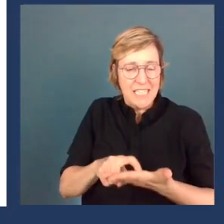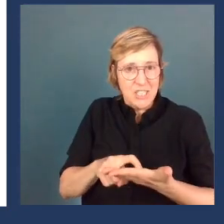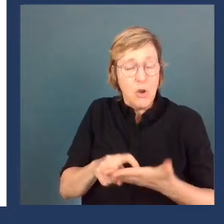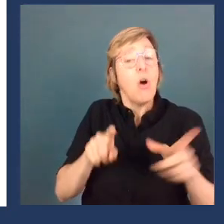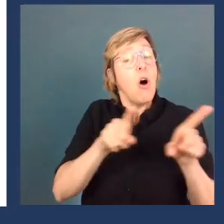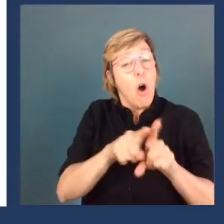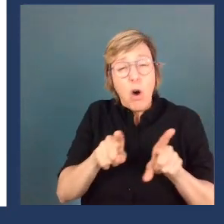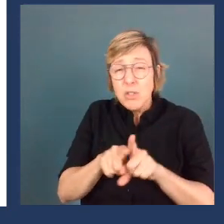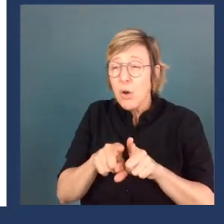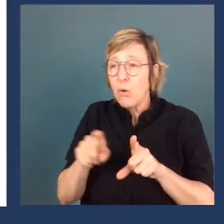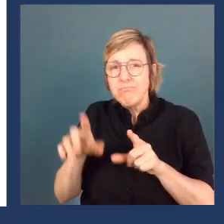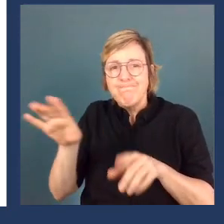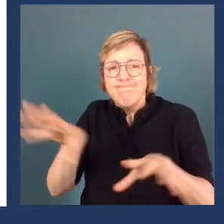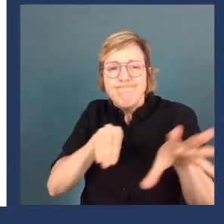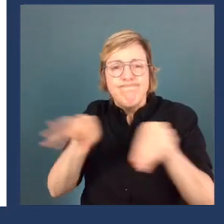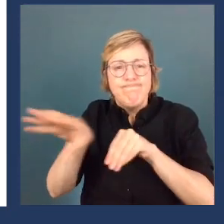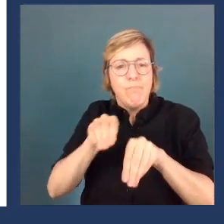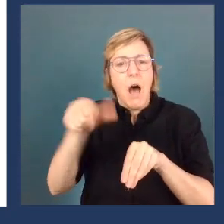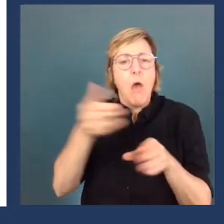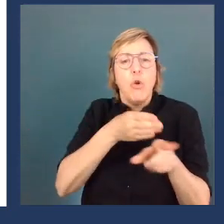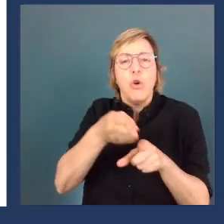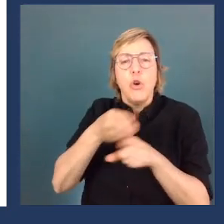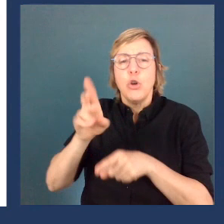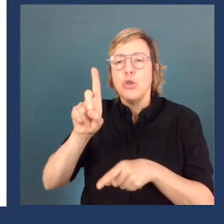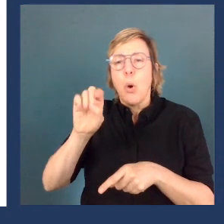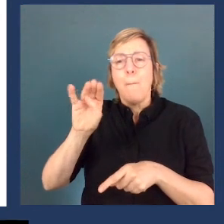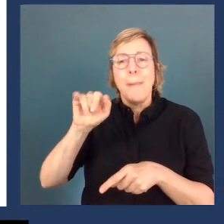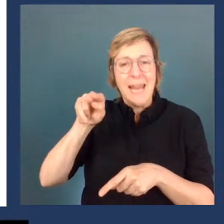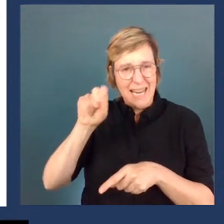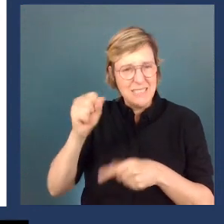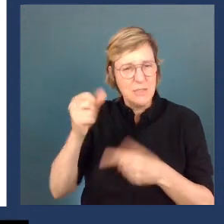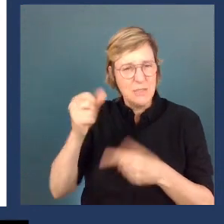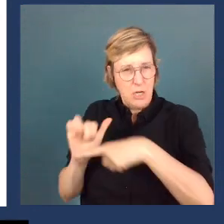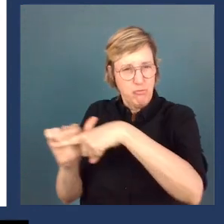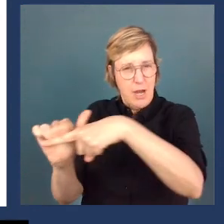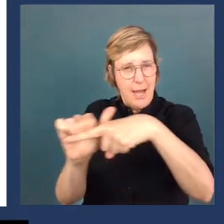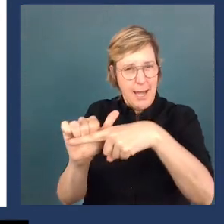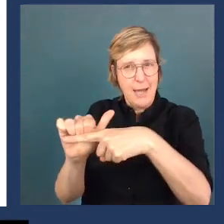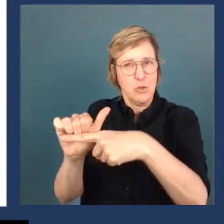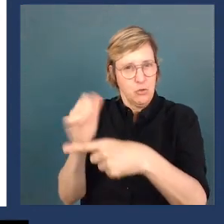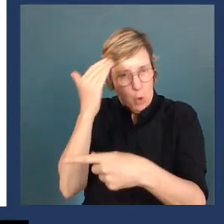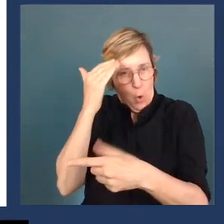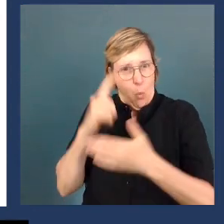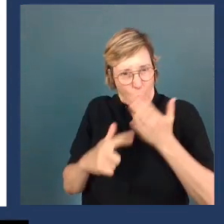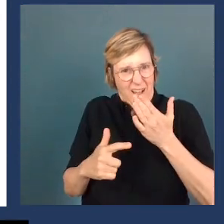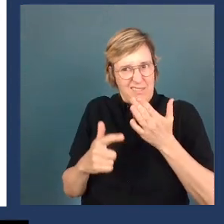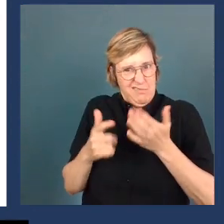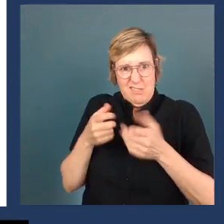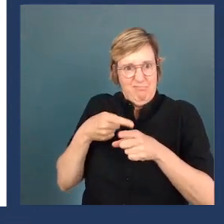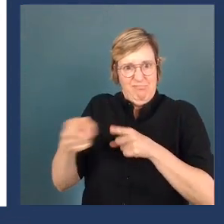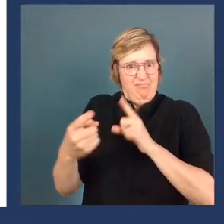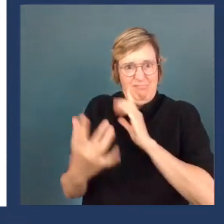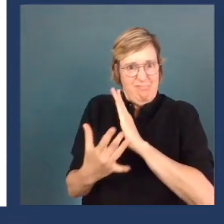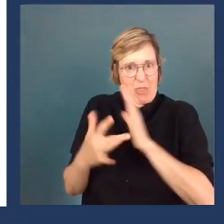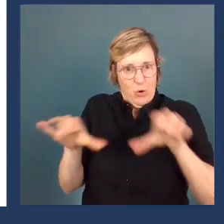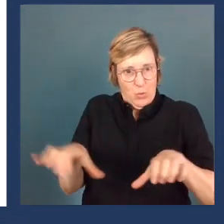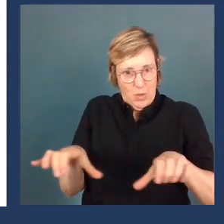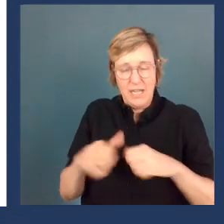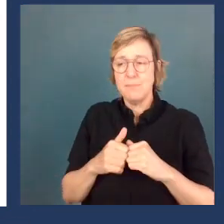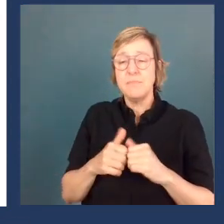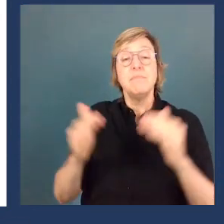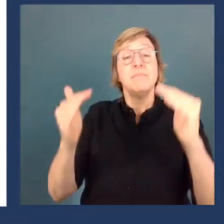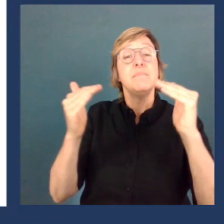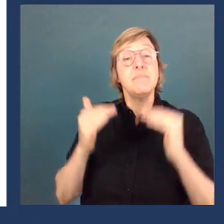other domains that specific models that we might want to train based on what is it that they're doing. And once we're done with this, the next component is the